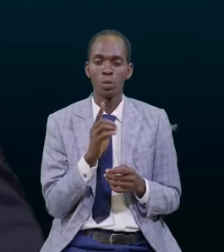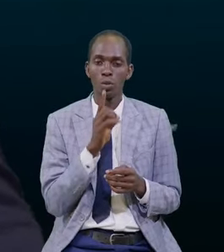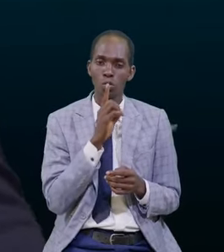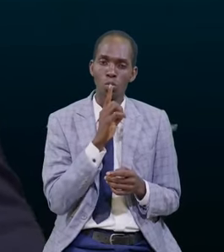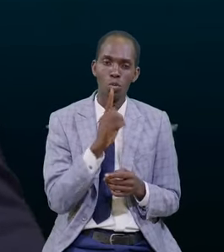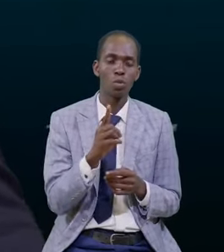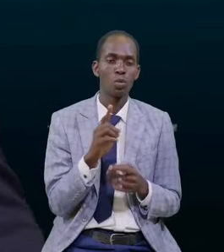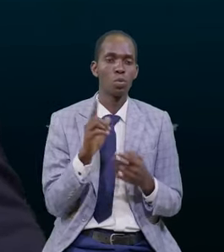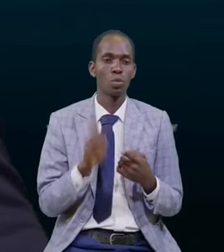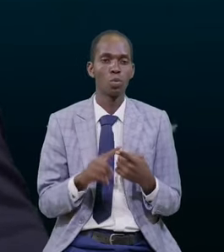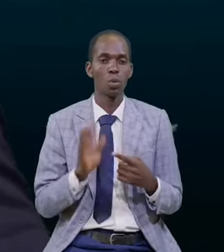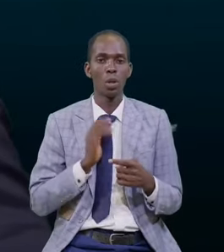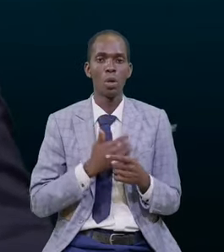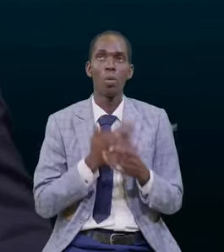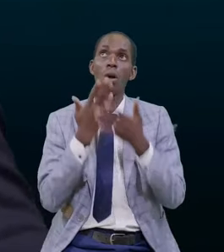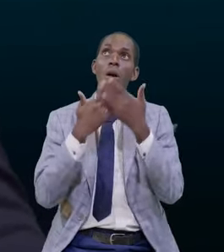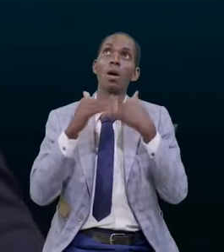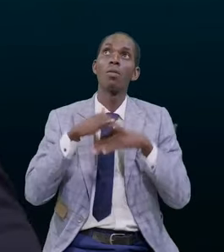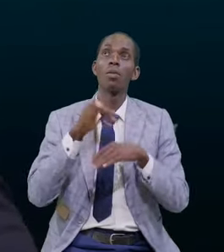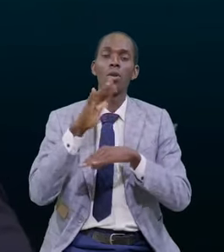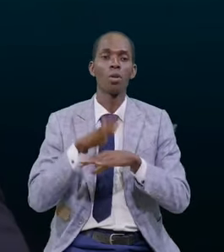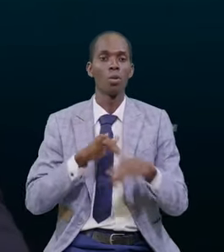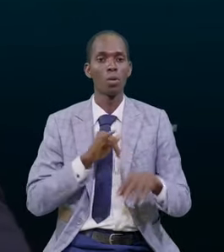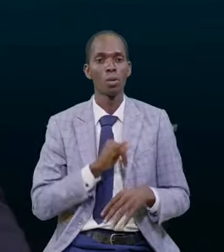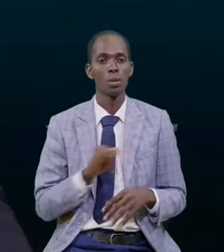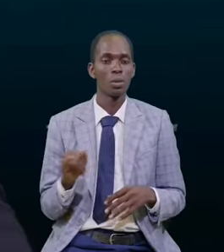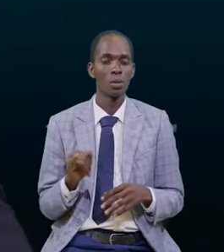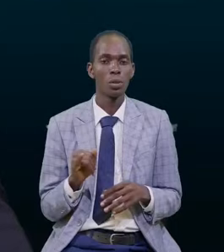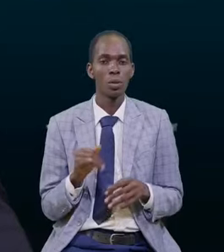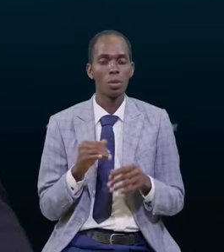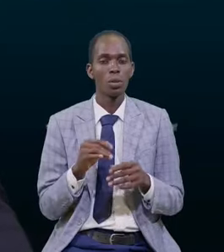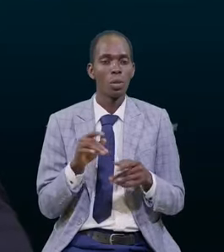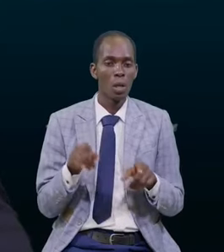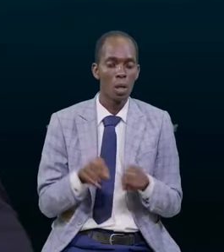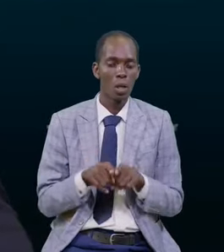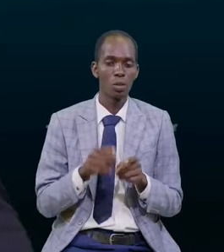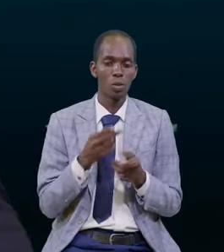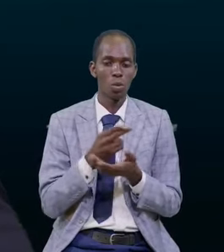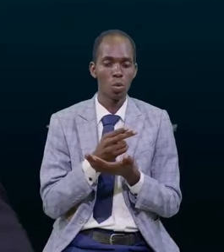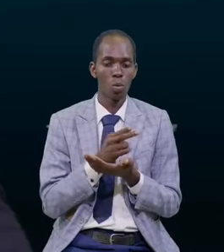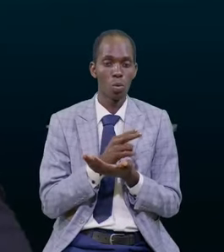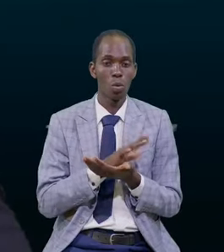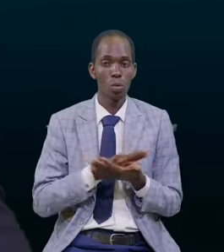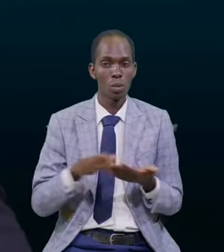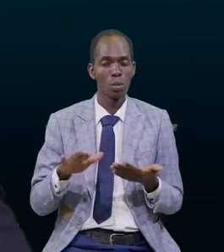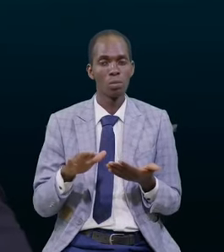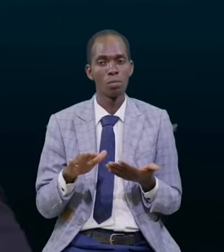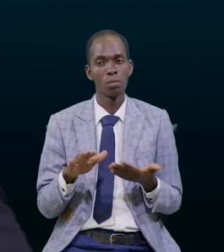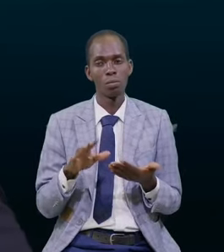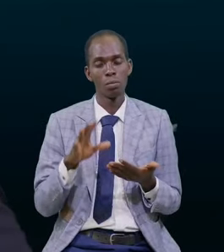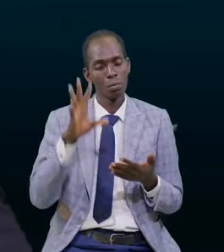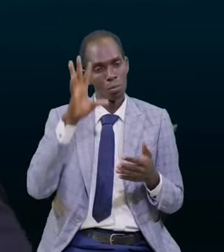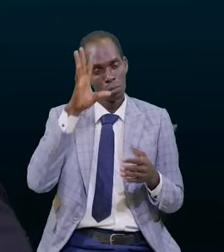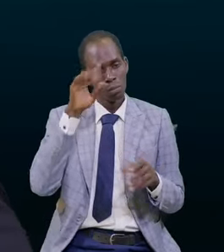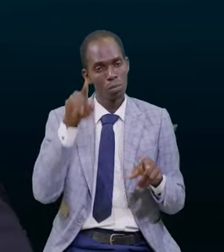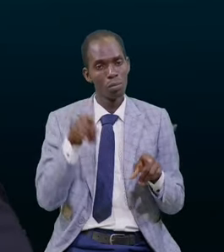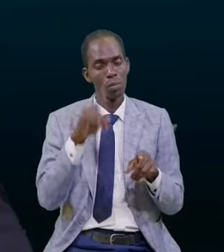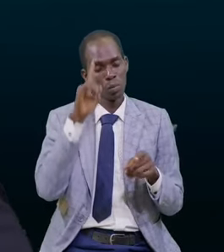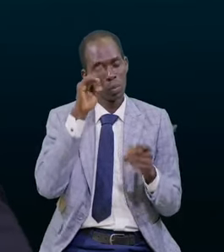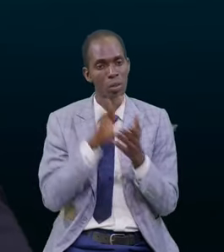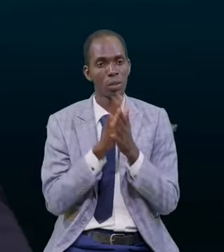as holy Brethren holy Brethren what a signification holy